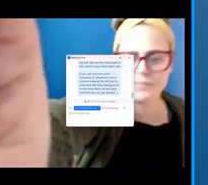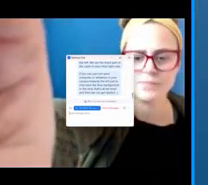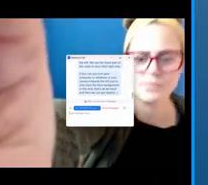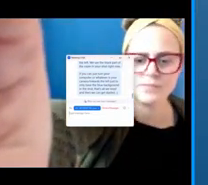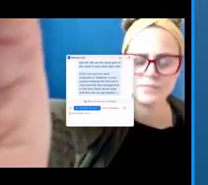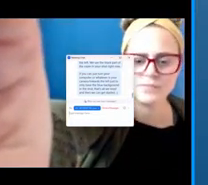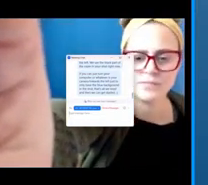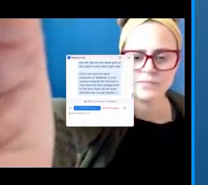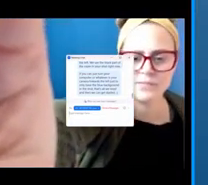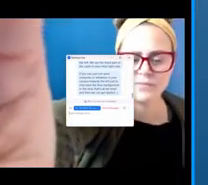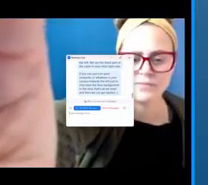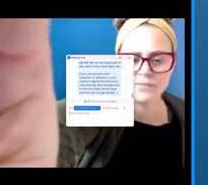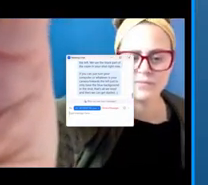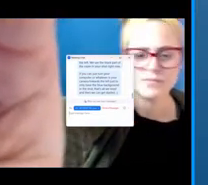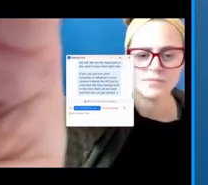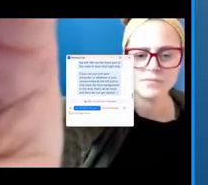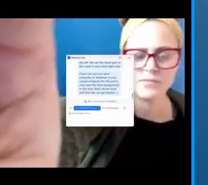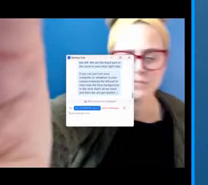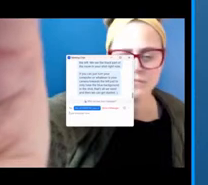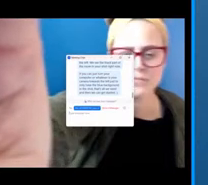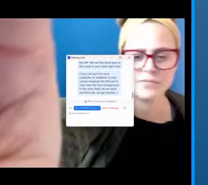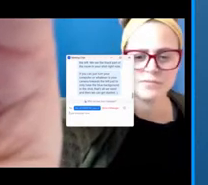lower this temperature music